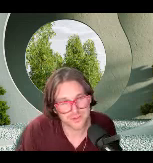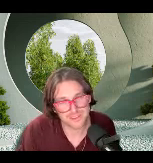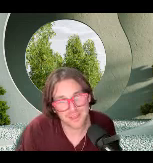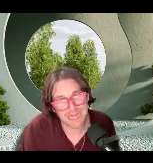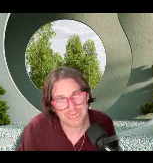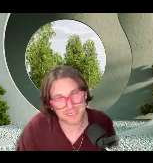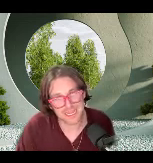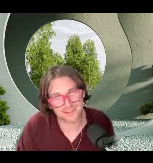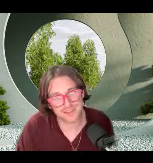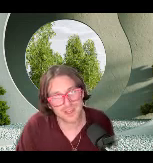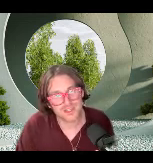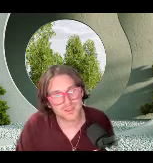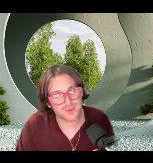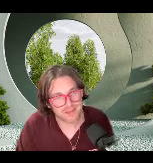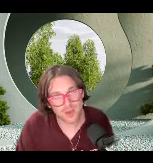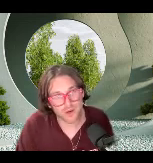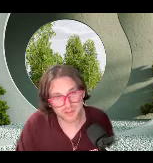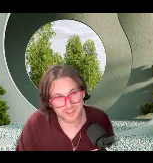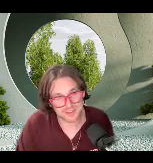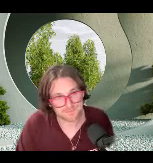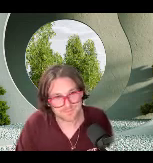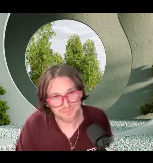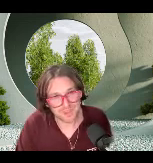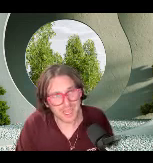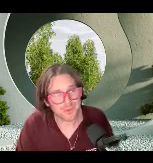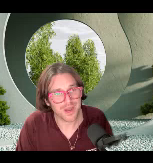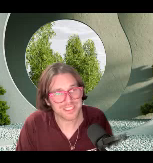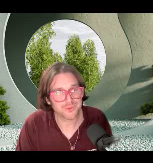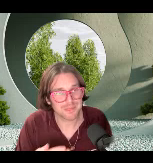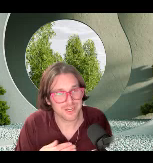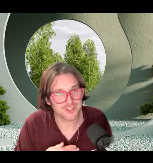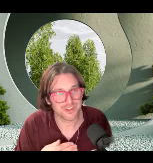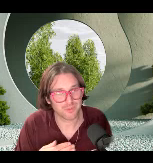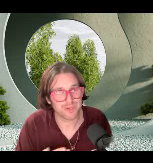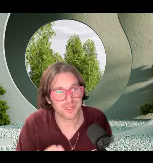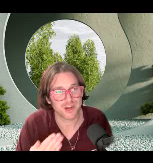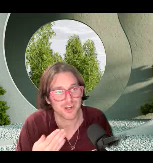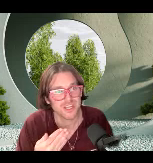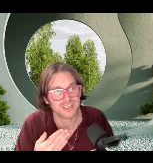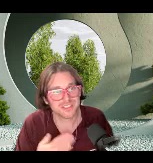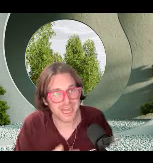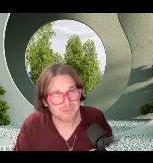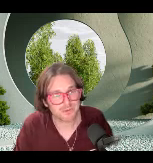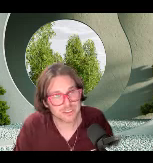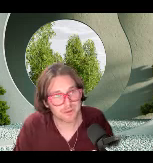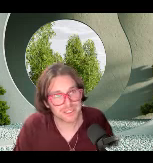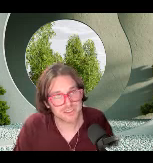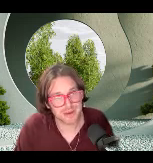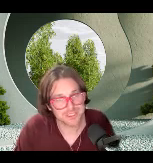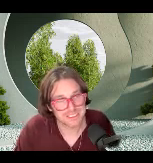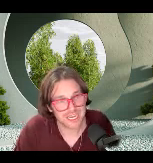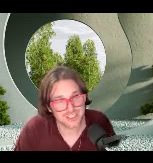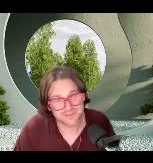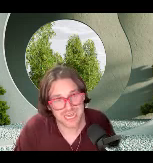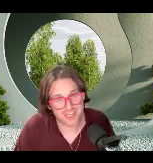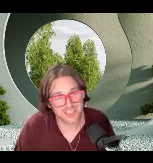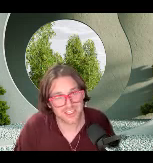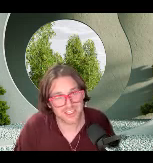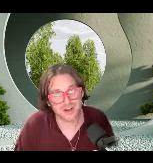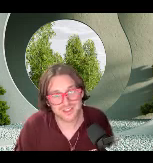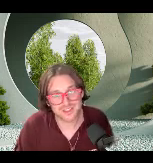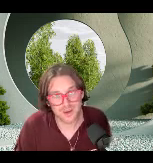indicate for their goals, if that makes sense. So we have to know our learners. And we want to really make sure that when we are designing multiple means of